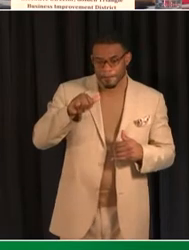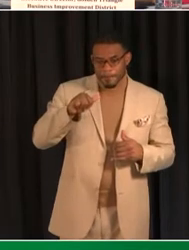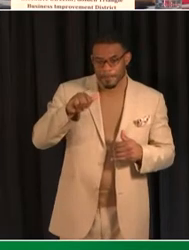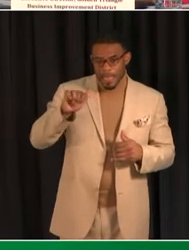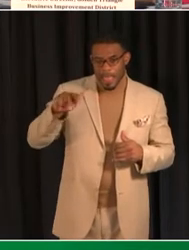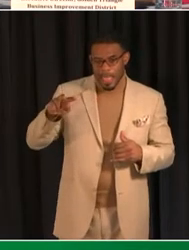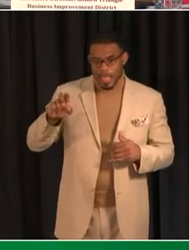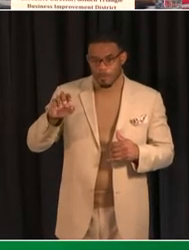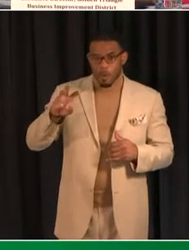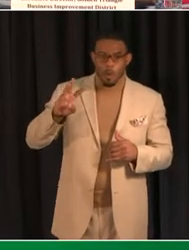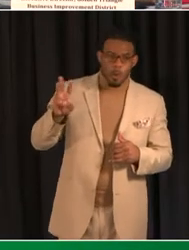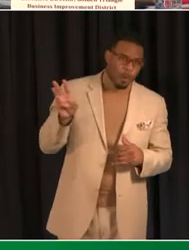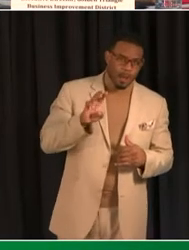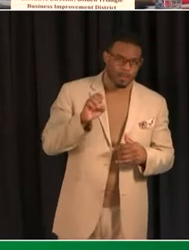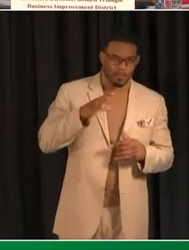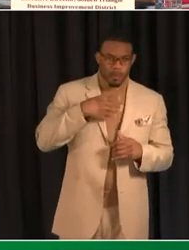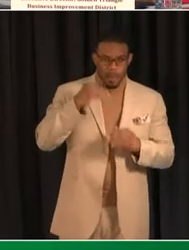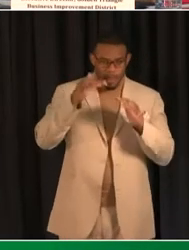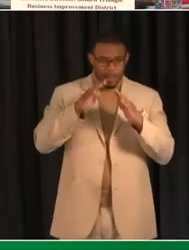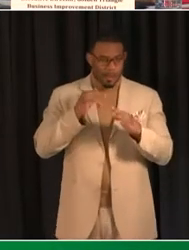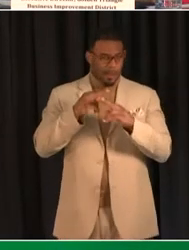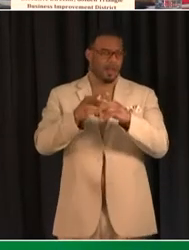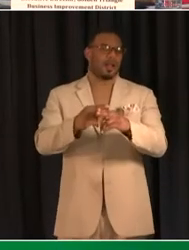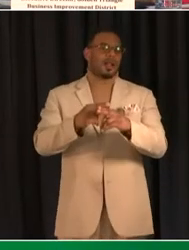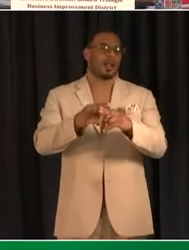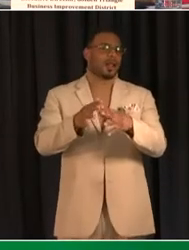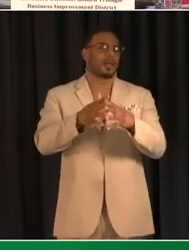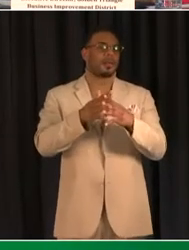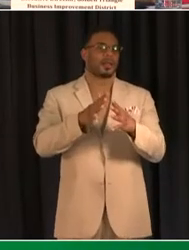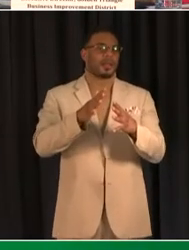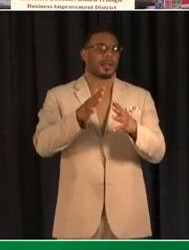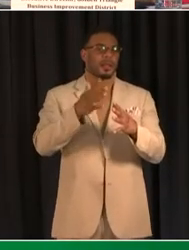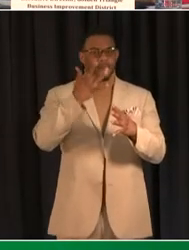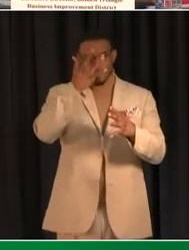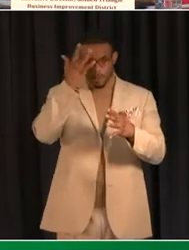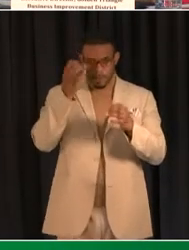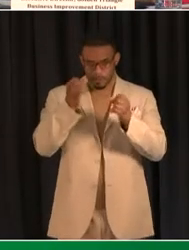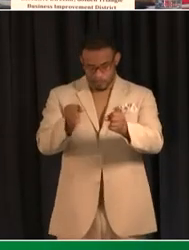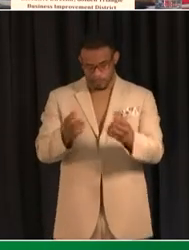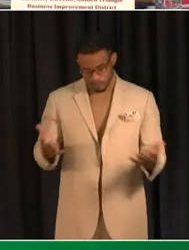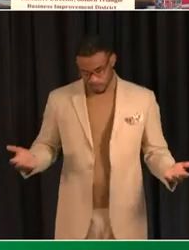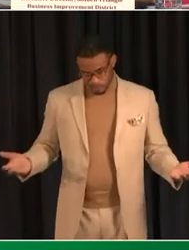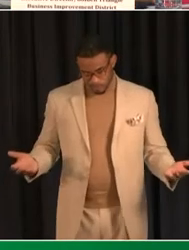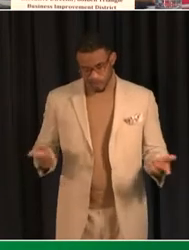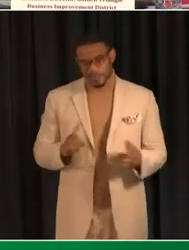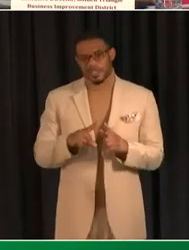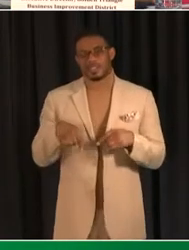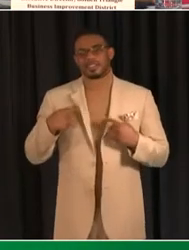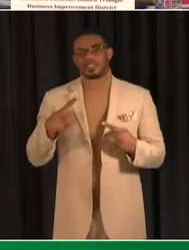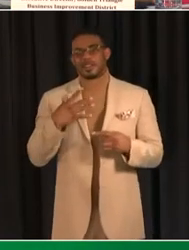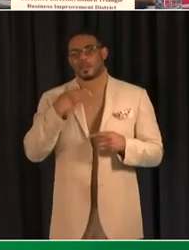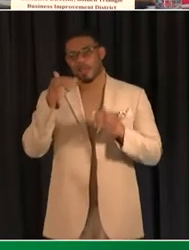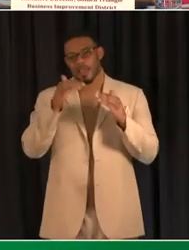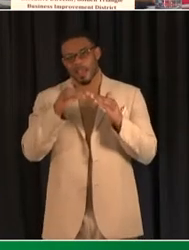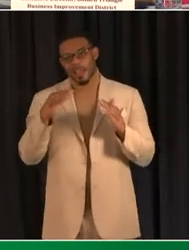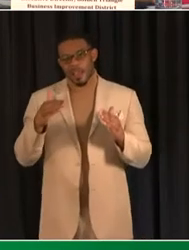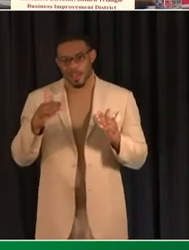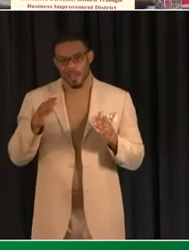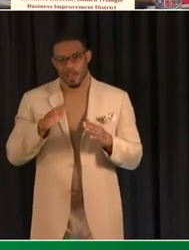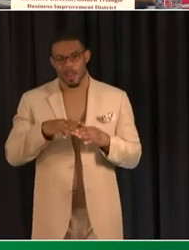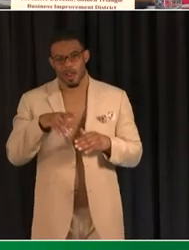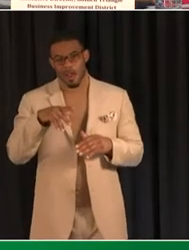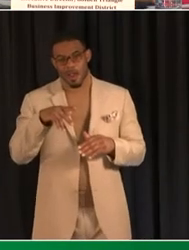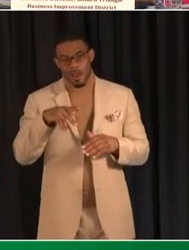Pennsylvania Avenue, west of the White House, and I like to call it America's Forgotten Street. But since the White